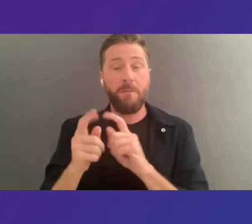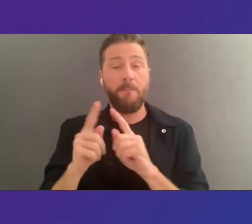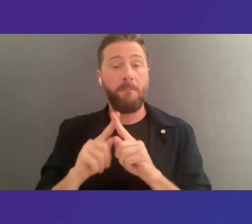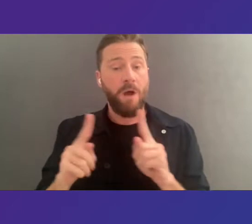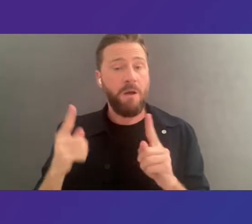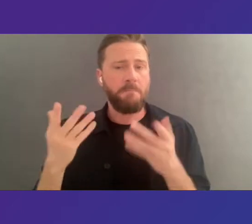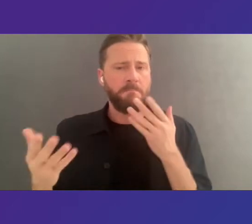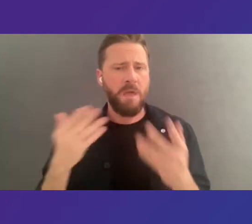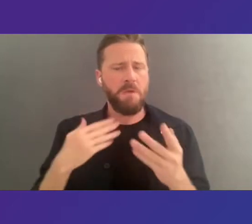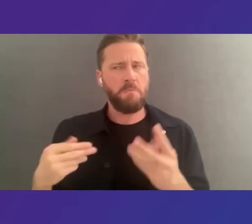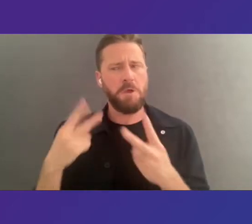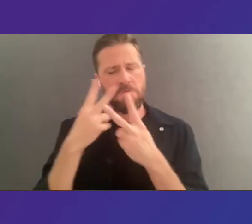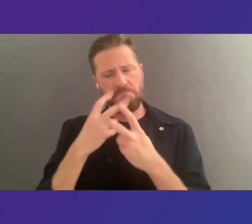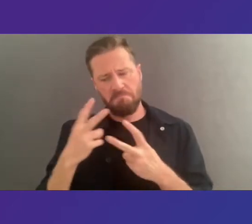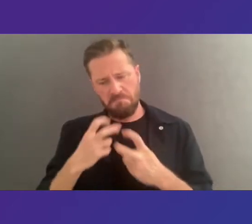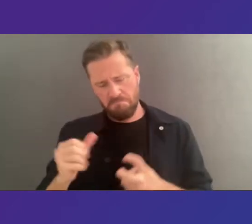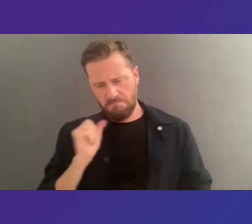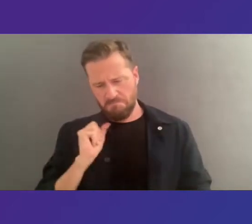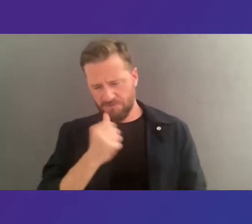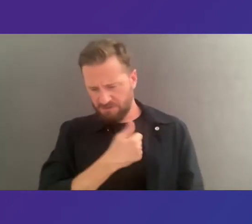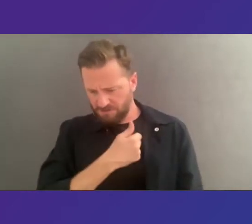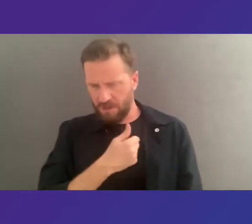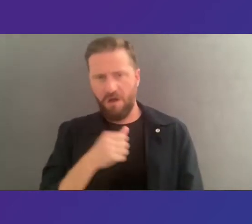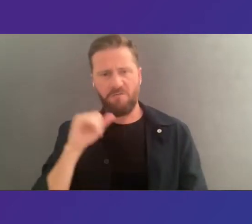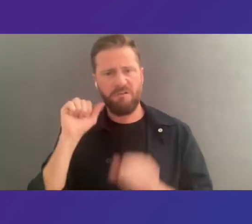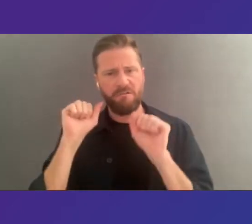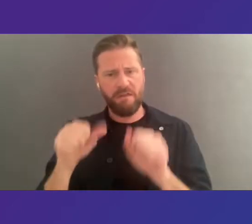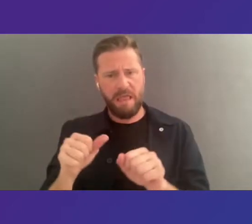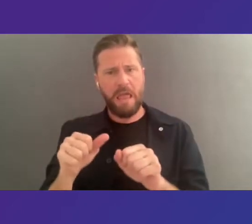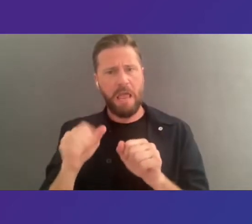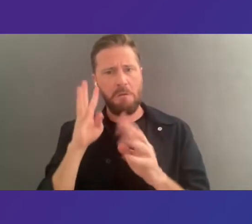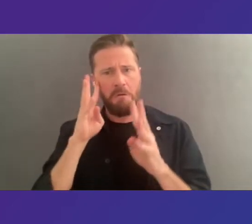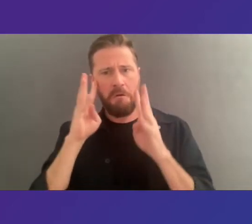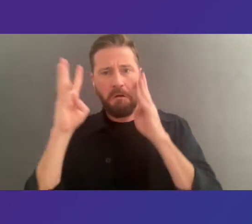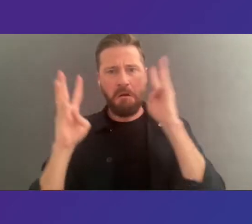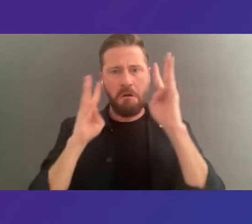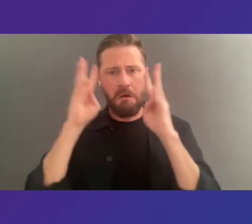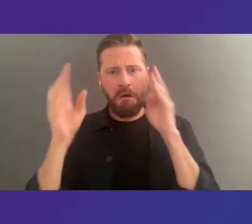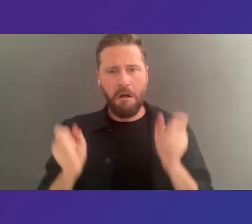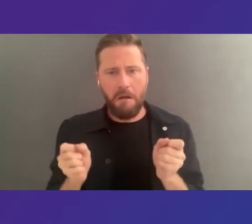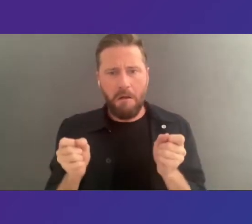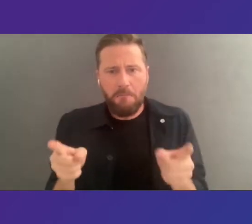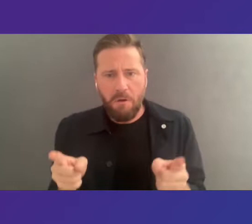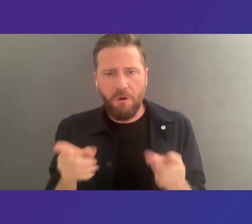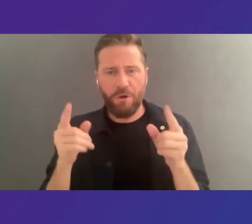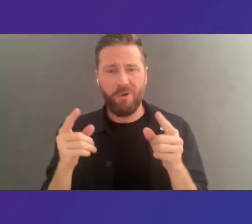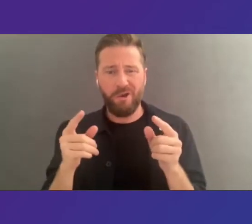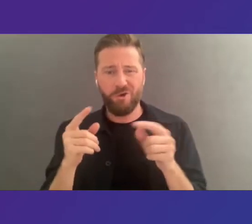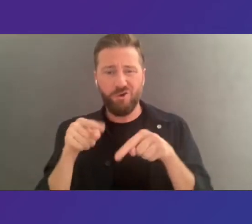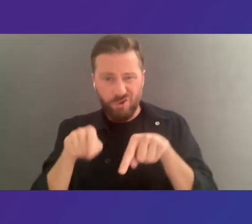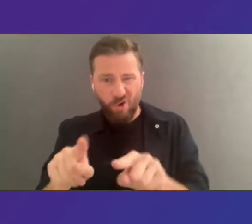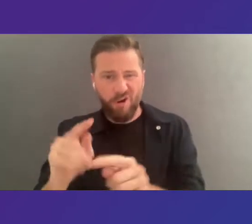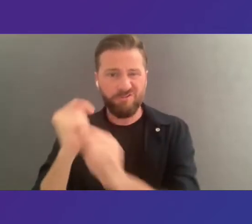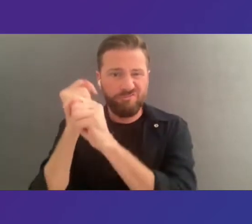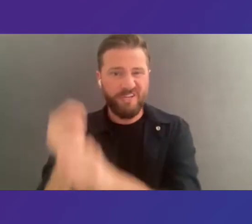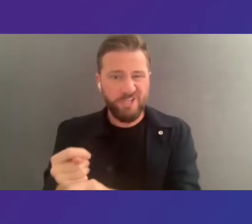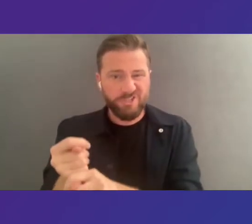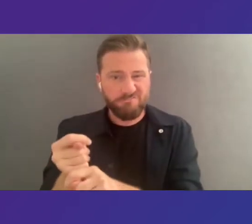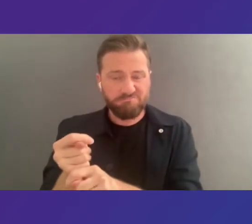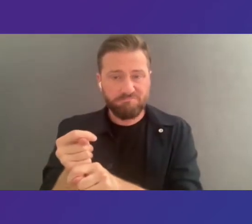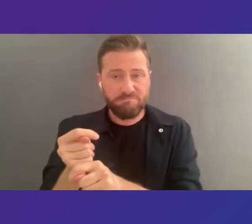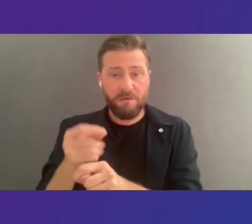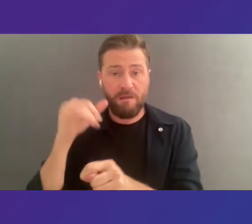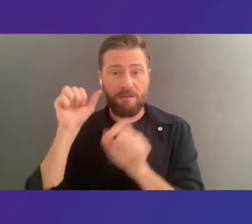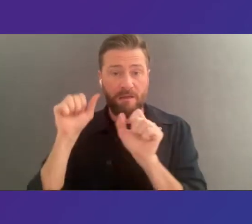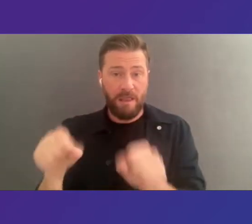ask ourselves, well, is there room for an improvisatory impulse even inside of what we consider to be tradition? Is there room